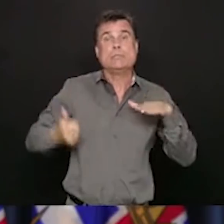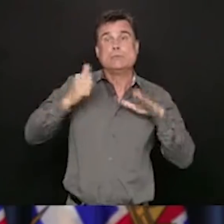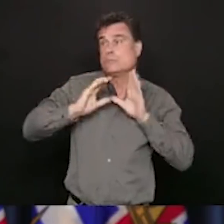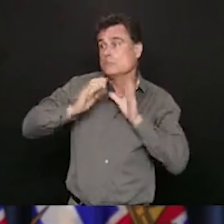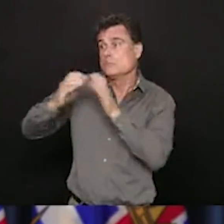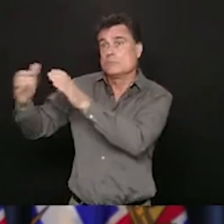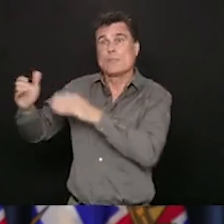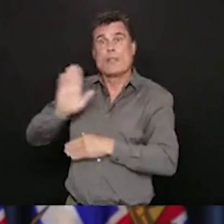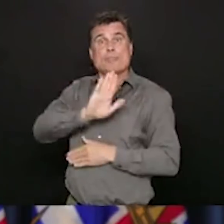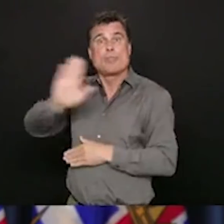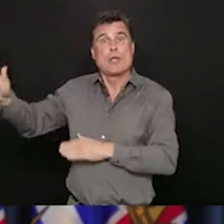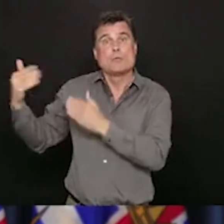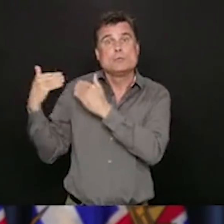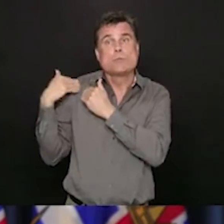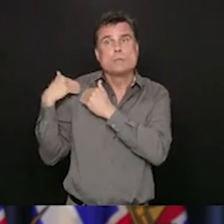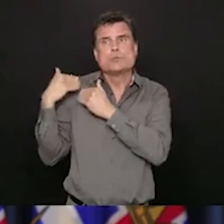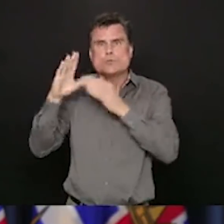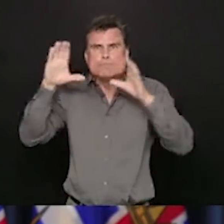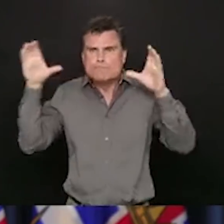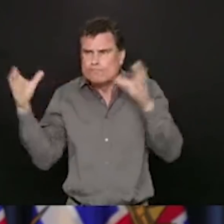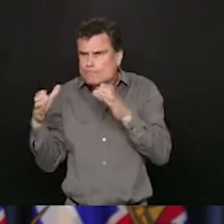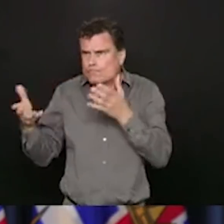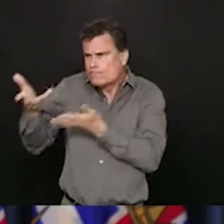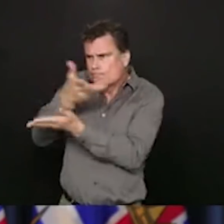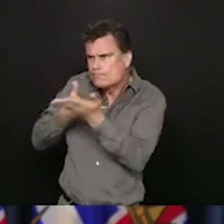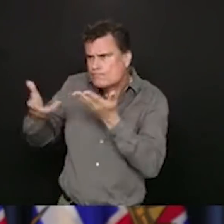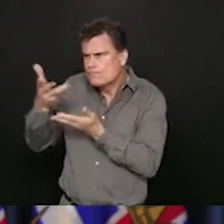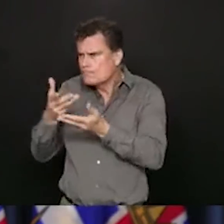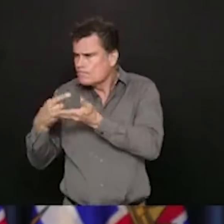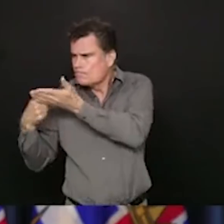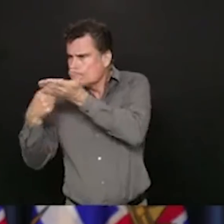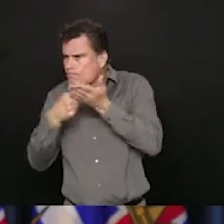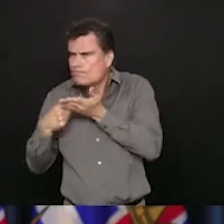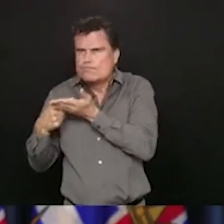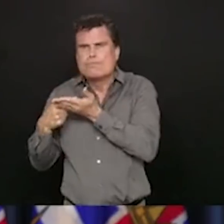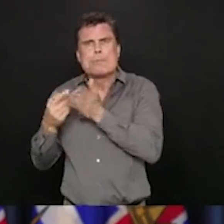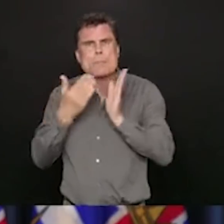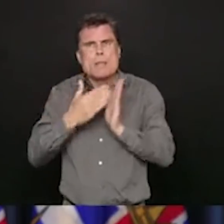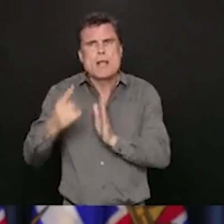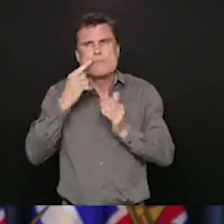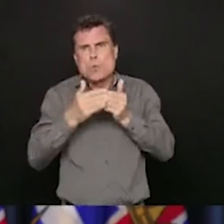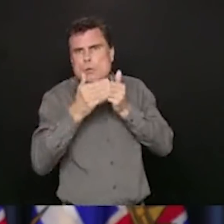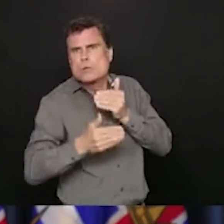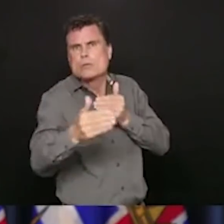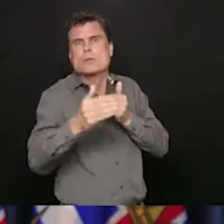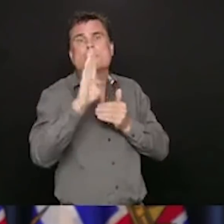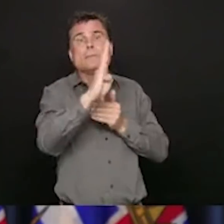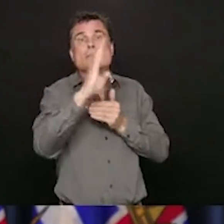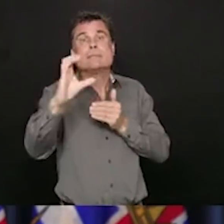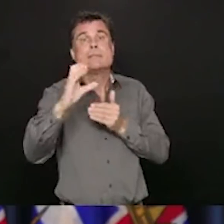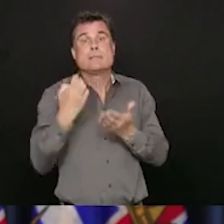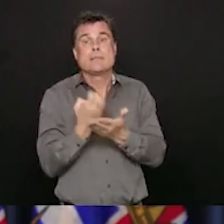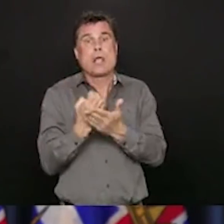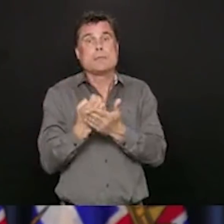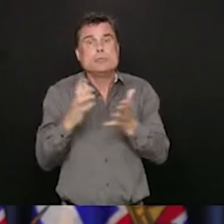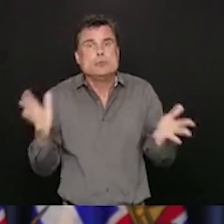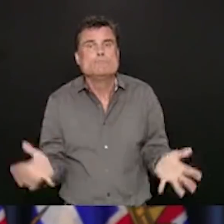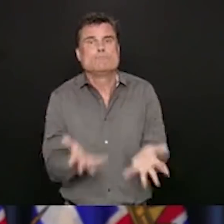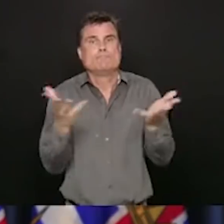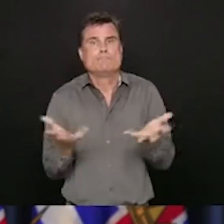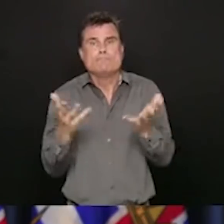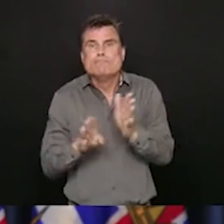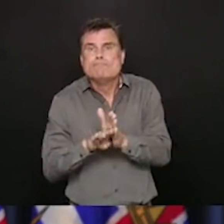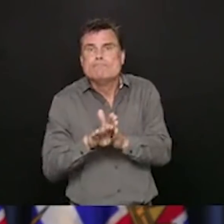resembling normal in the very near term. Many other provinces have announced plans, and we will be certainly doing that